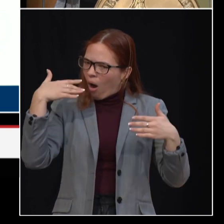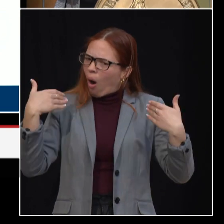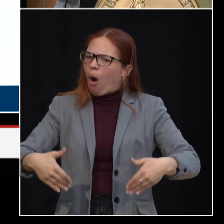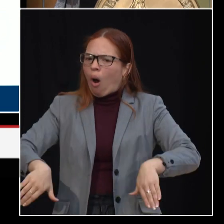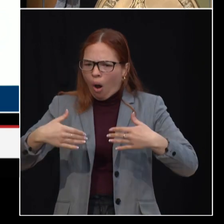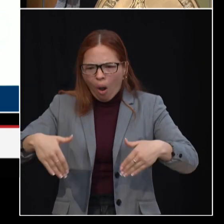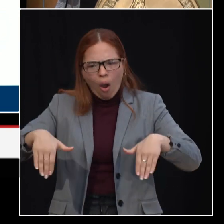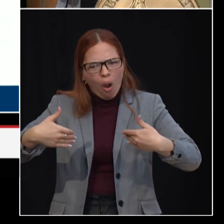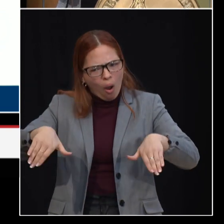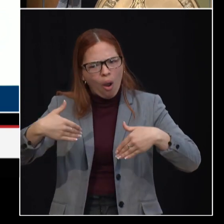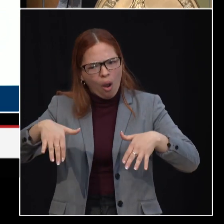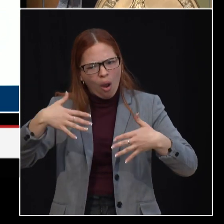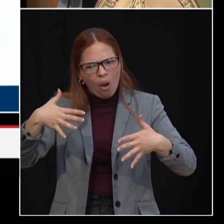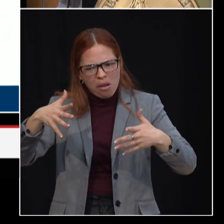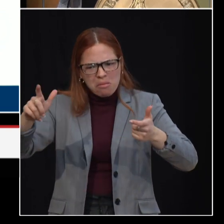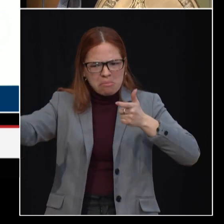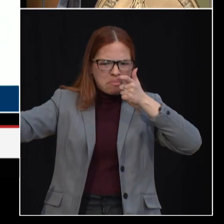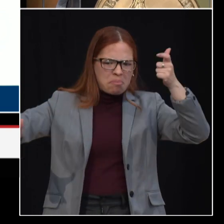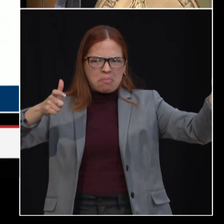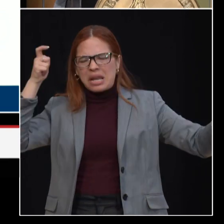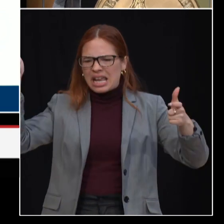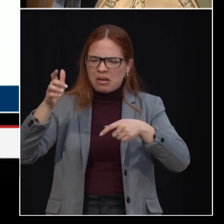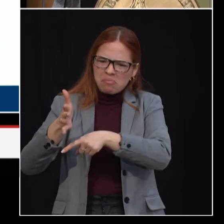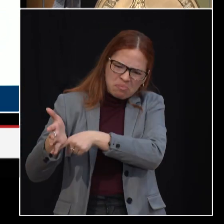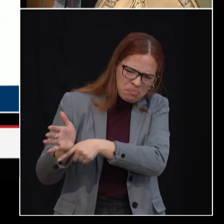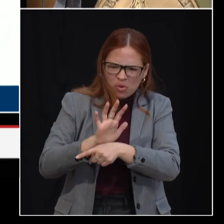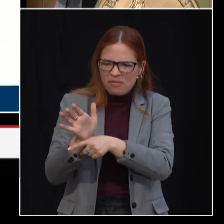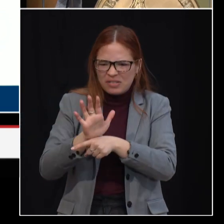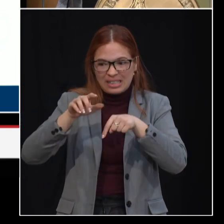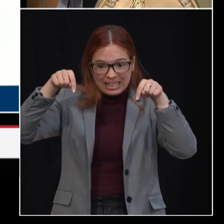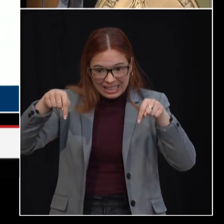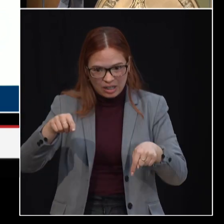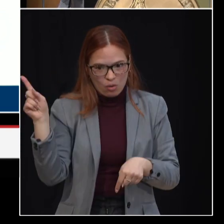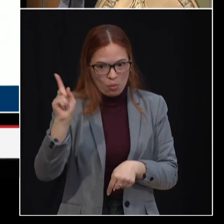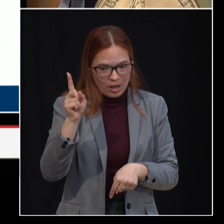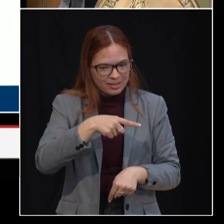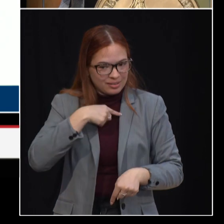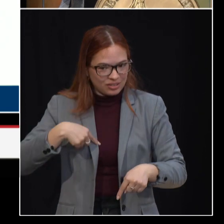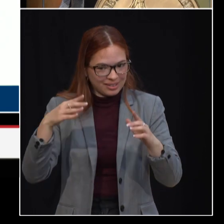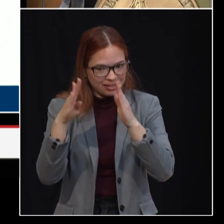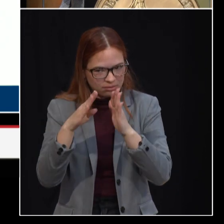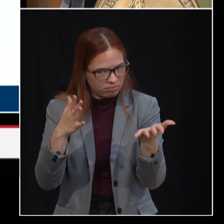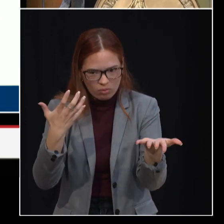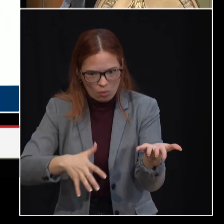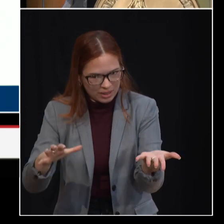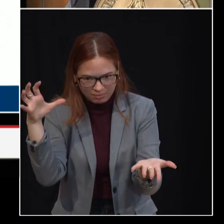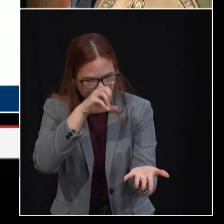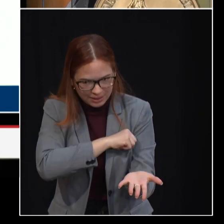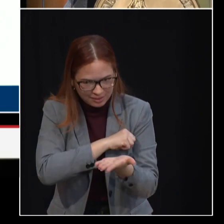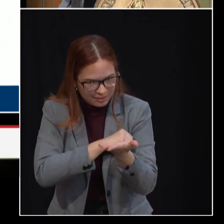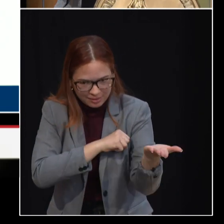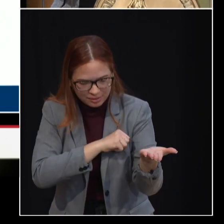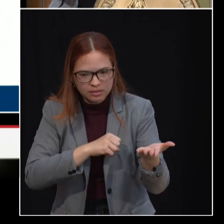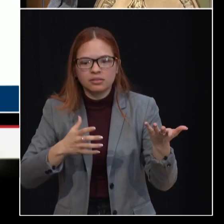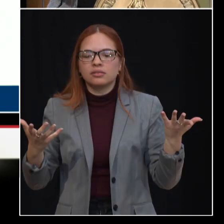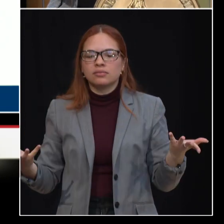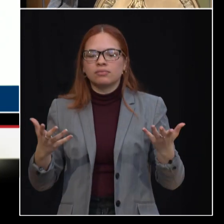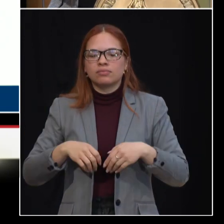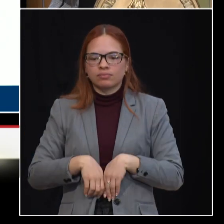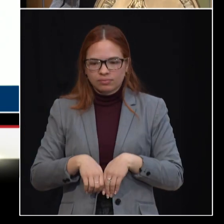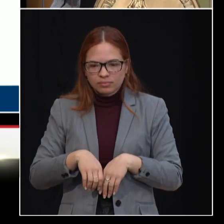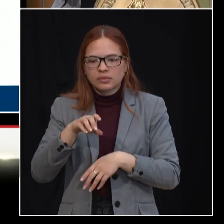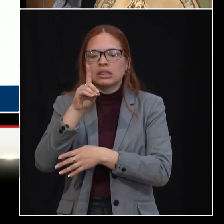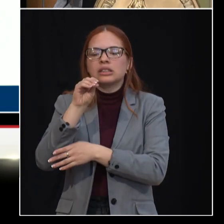in downtown that you won't want to miss out on. And then we have the DC Docs Documentary Film Festival, and we have the Because They're